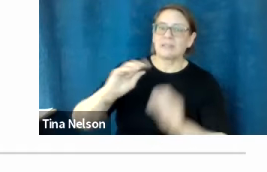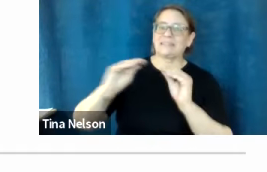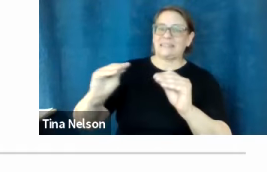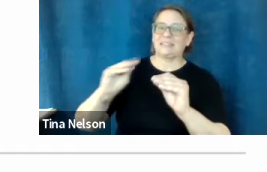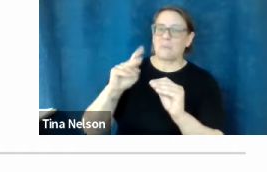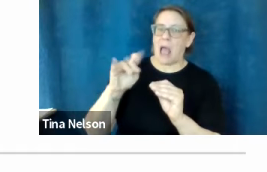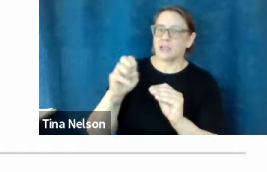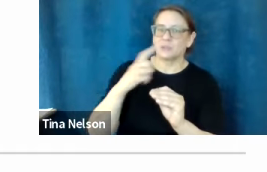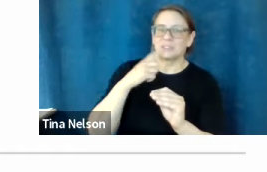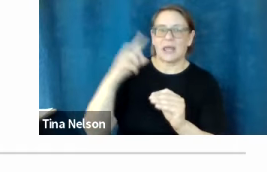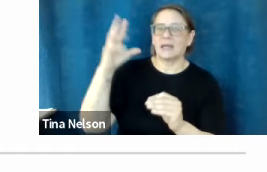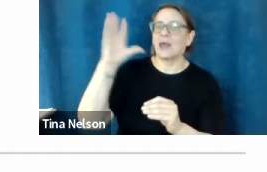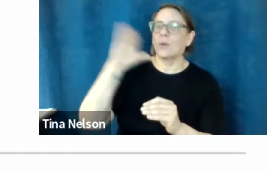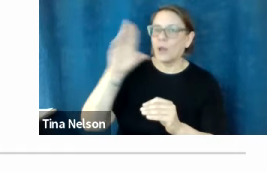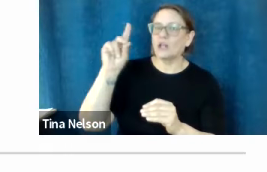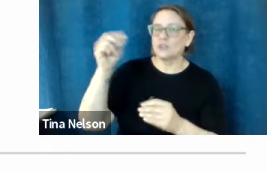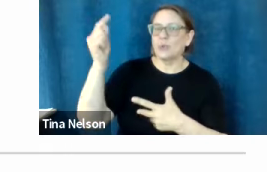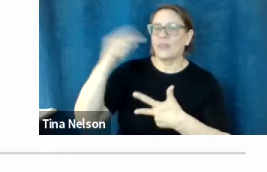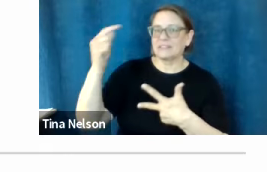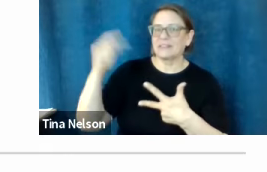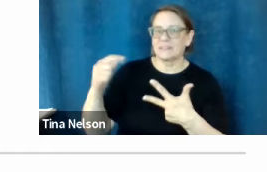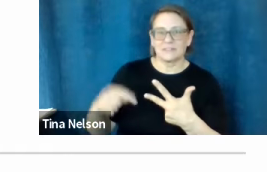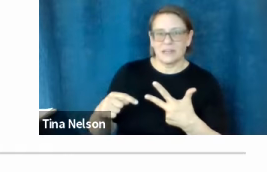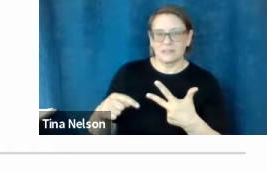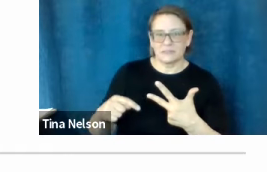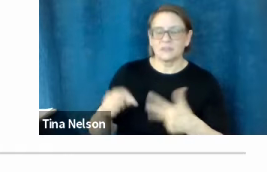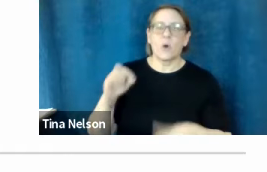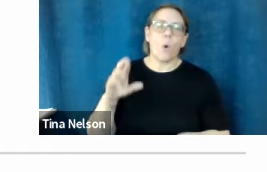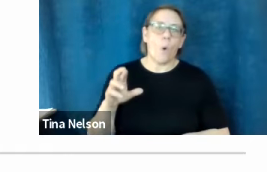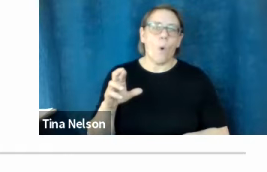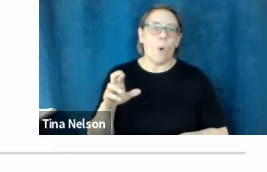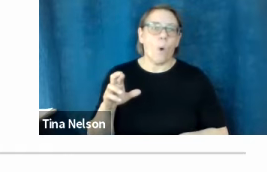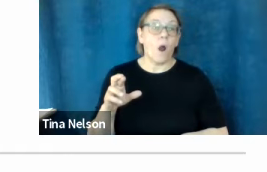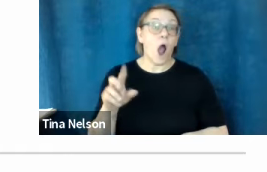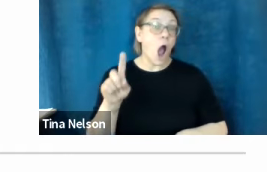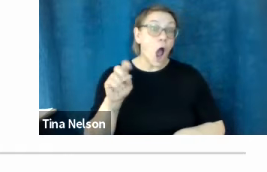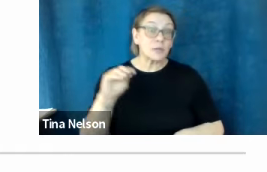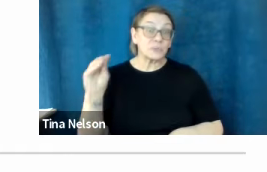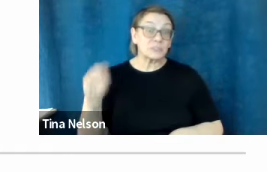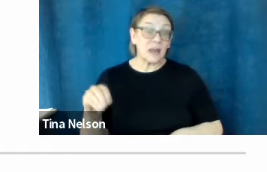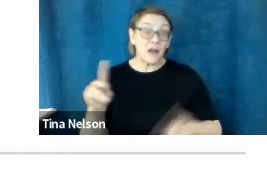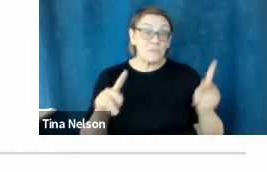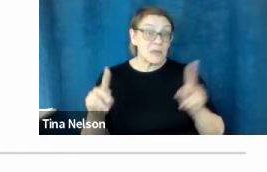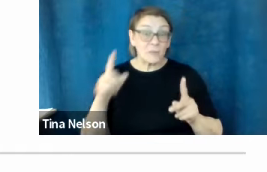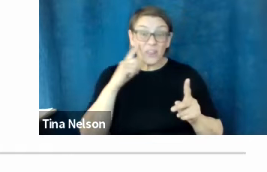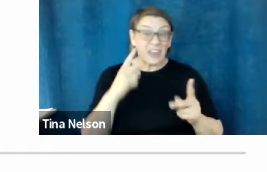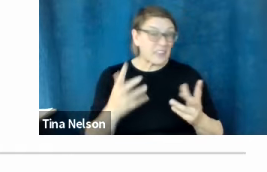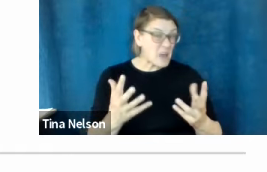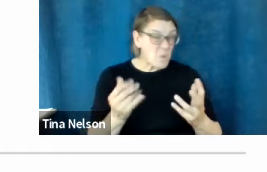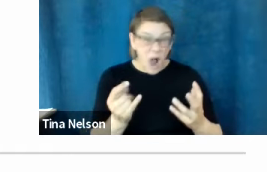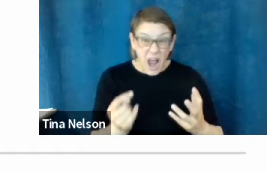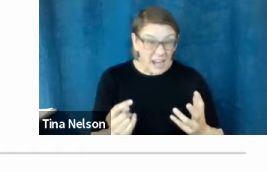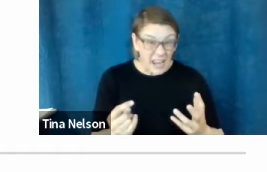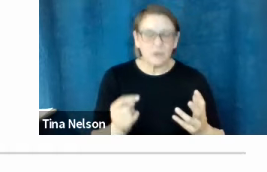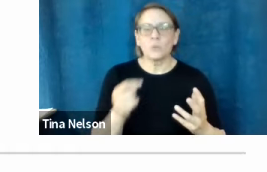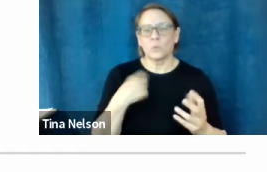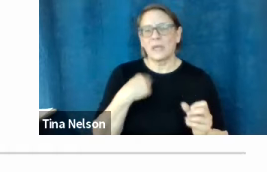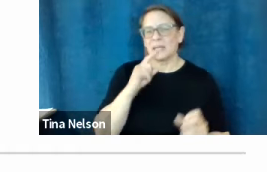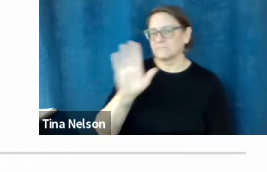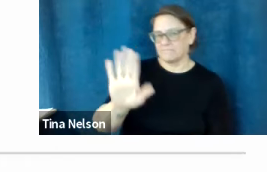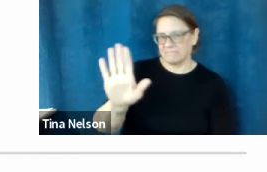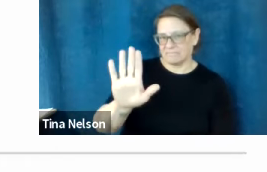it does X, Y, and Z, or is desired by a hundred percent. People think it's desired by 90% of deaf people. We can step in and say